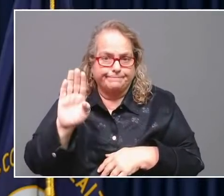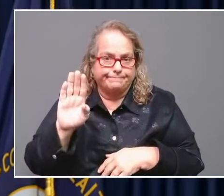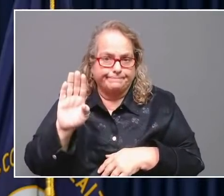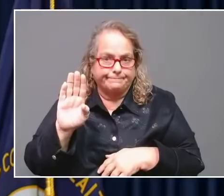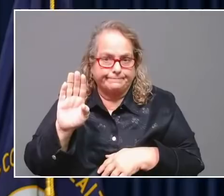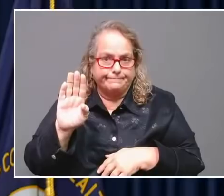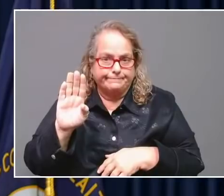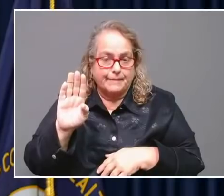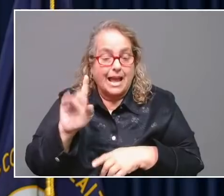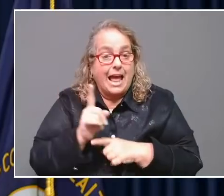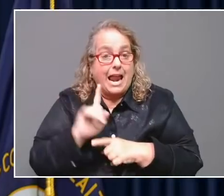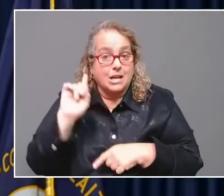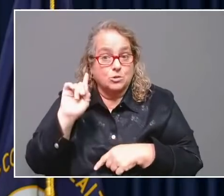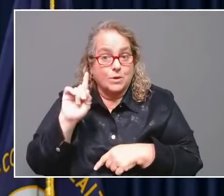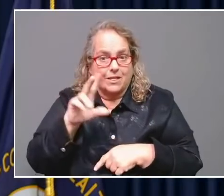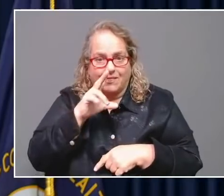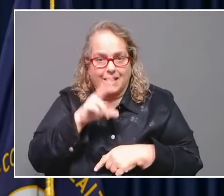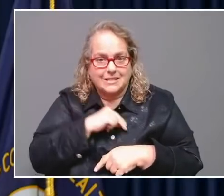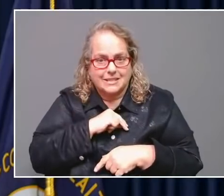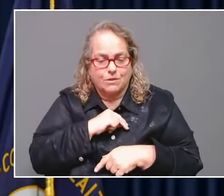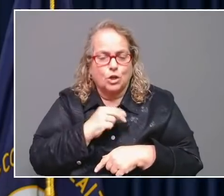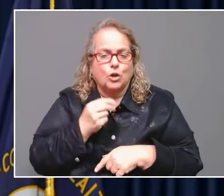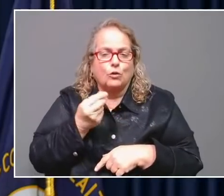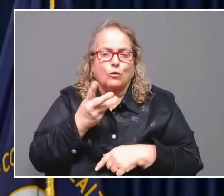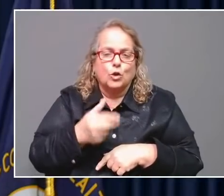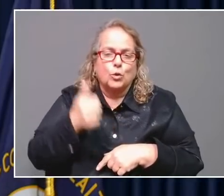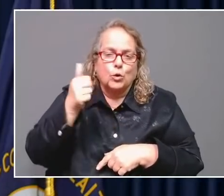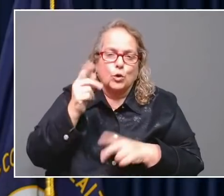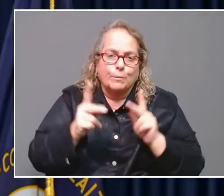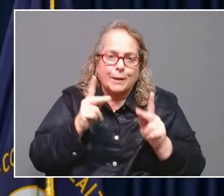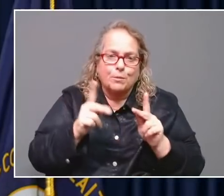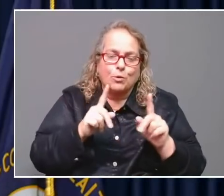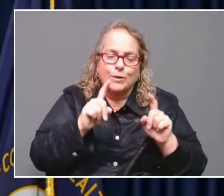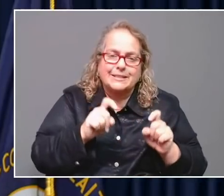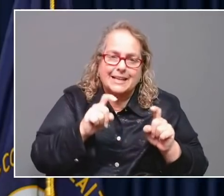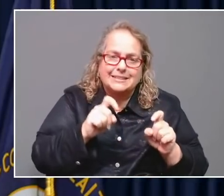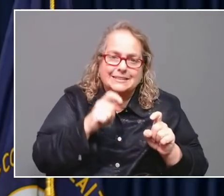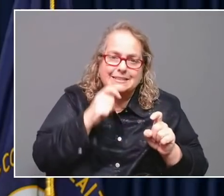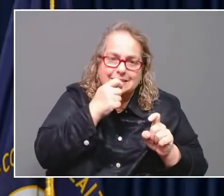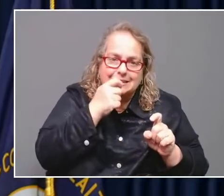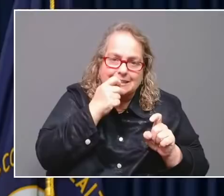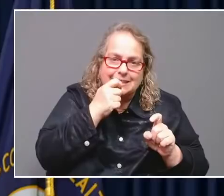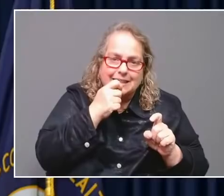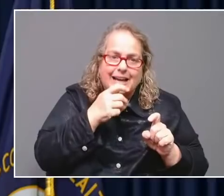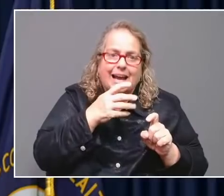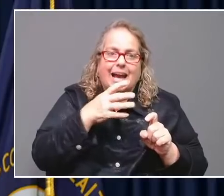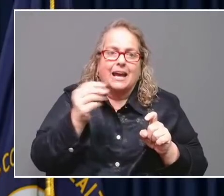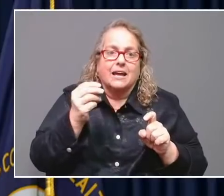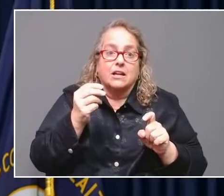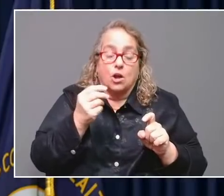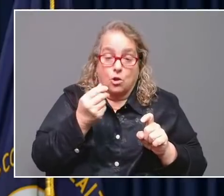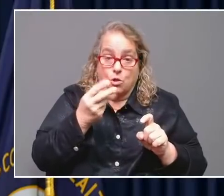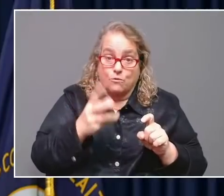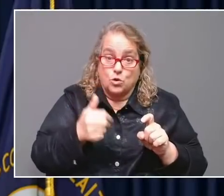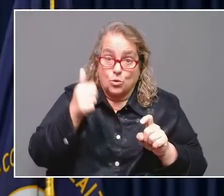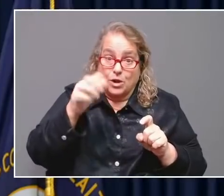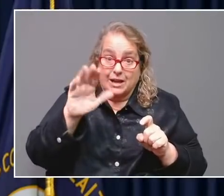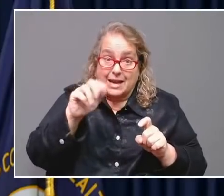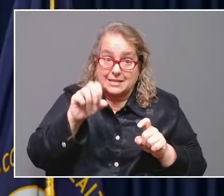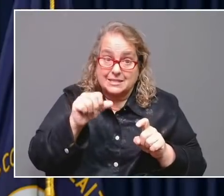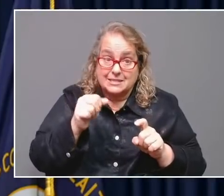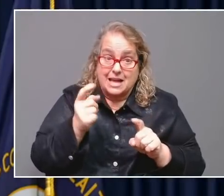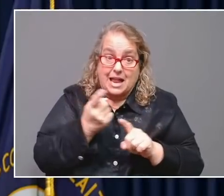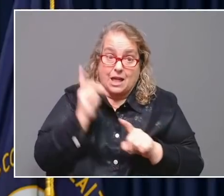with significantly fewer people tested. And as we'll show you in the graph, there were fewer cases last week than the week before. But wait until you see